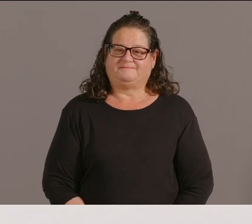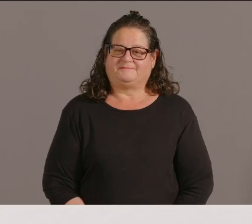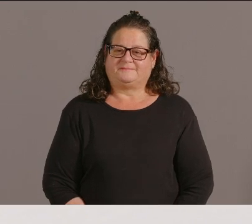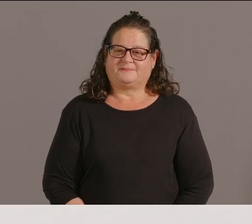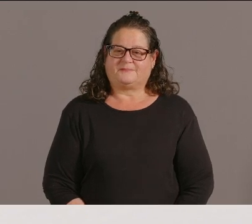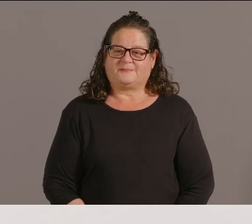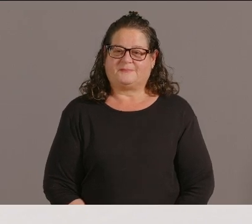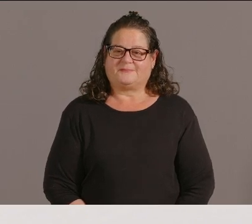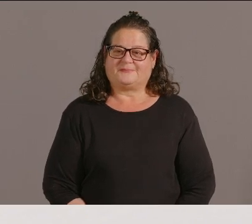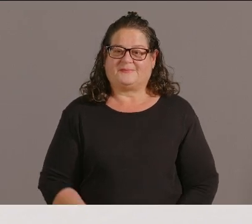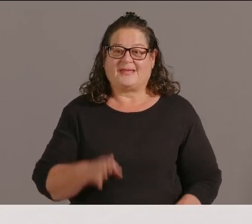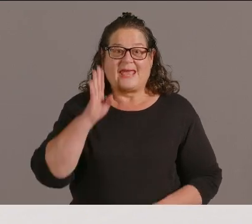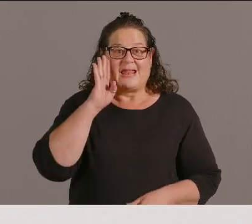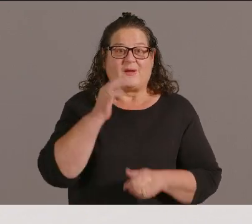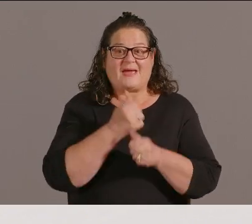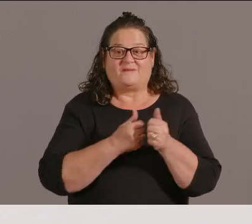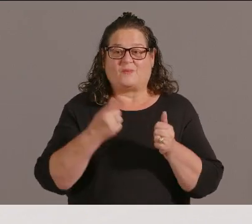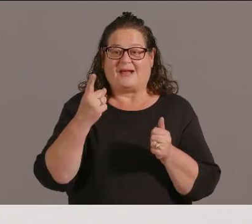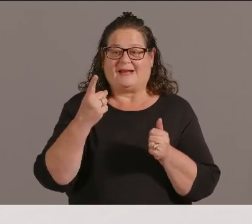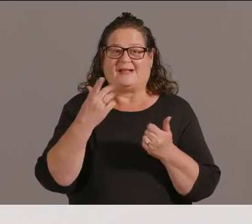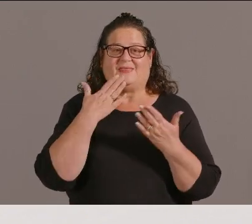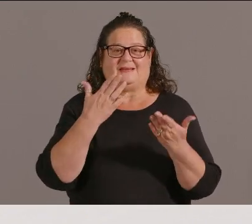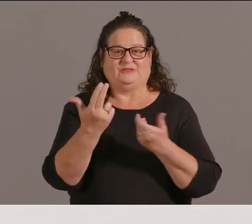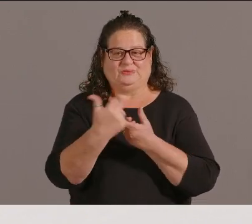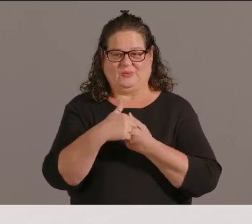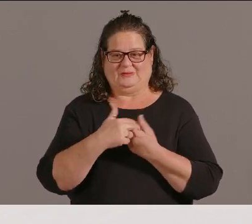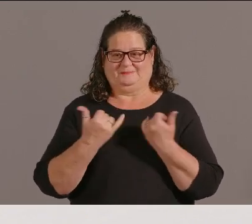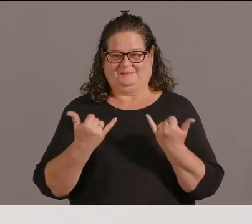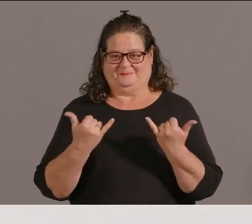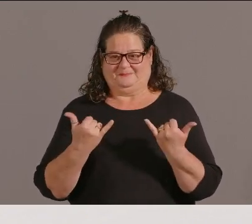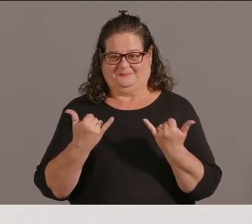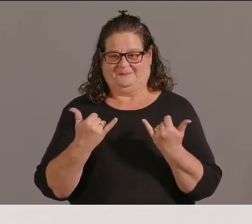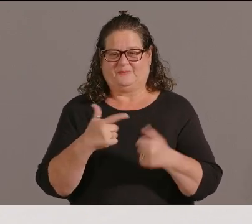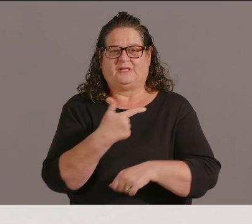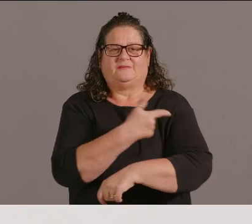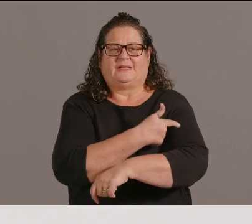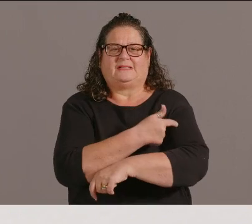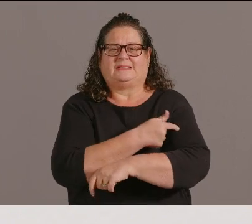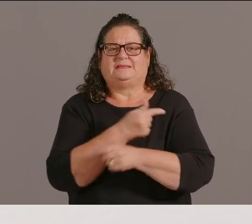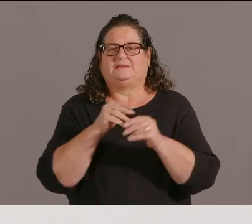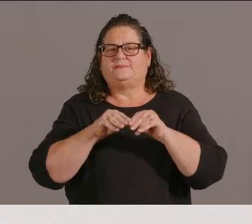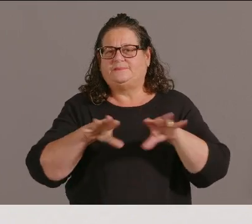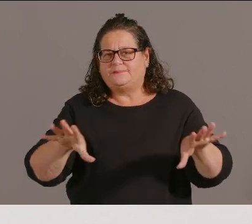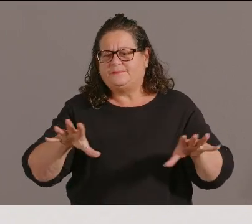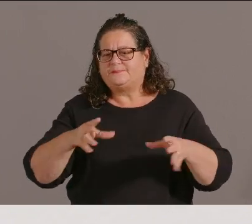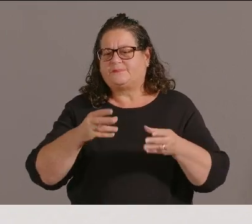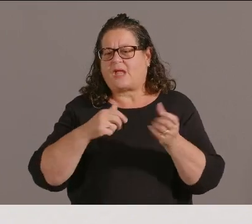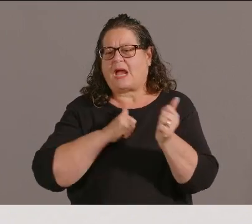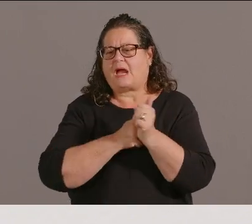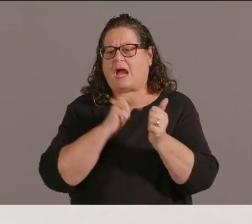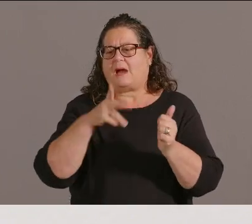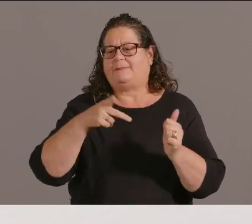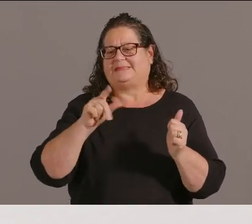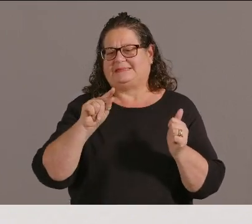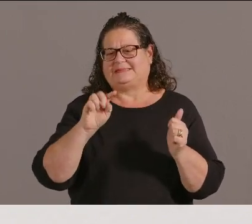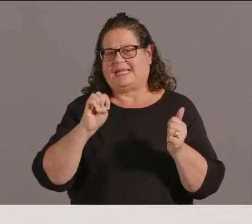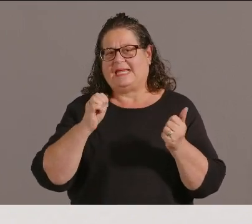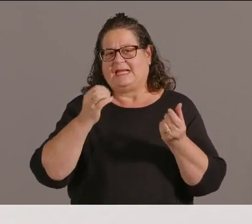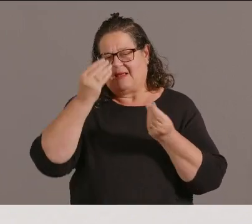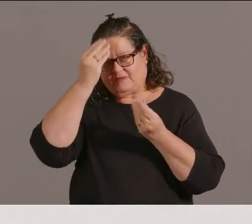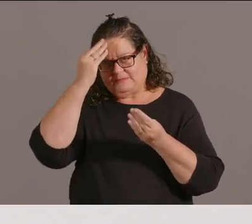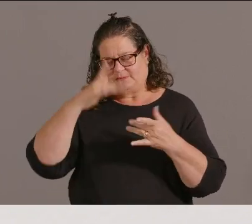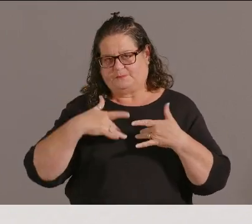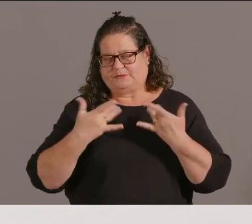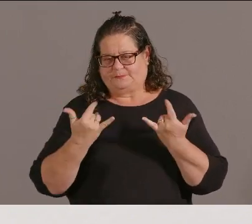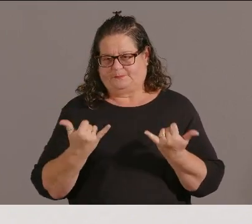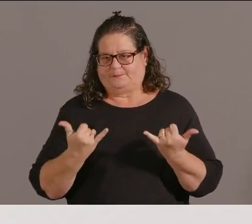Hi everyone, thank you for joining us for this vaccine distribution briefing with Dr. Cara Christ. A reminder that we are setting up